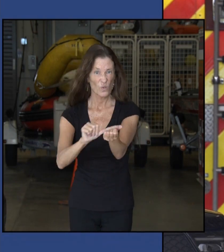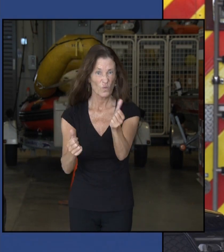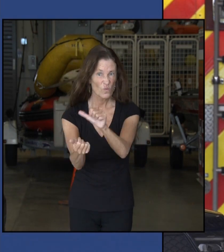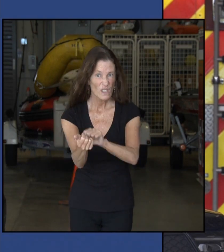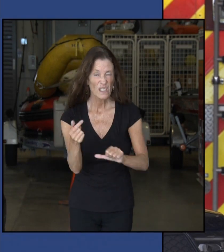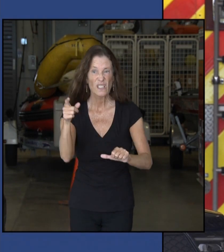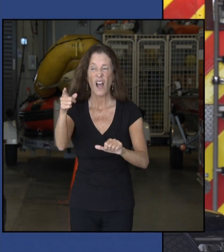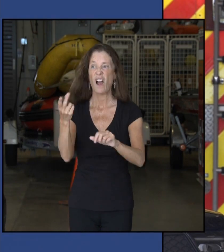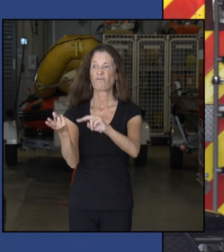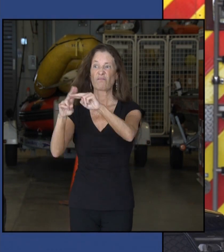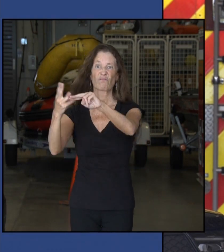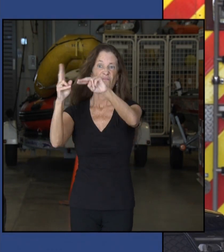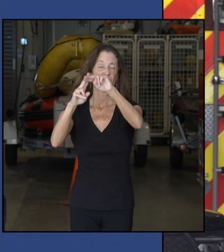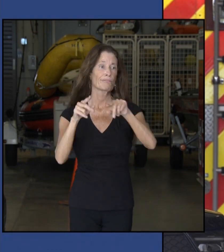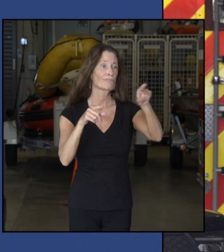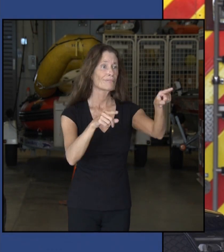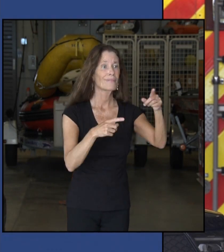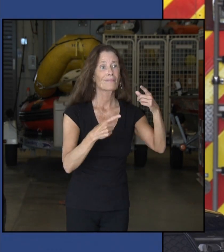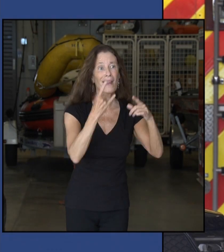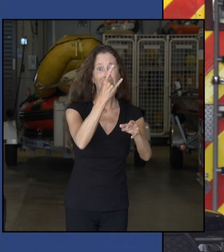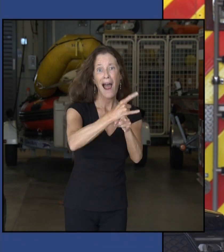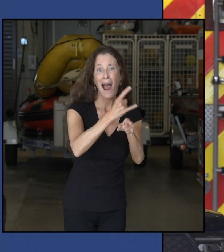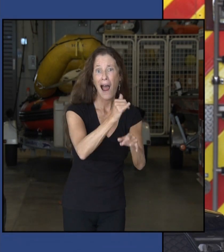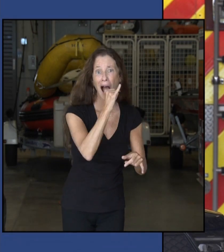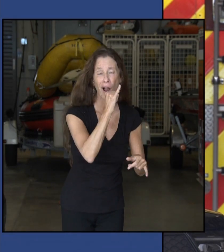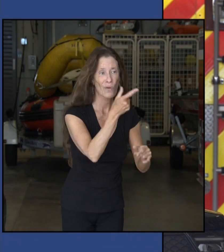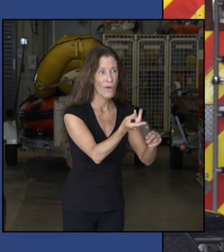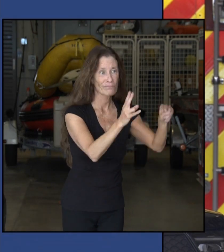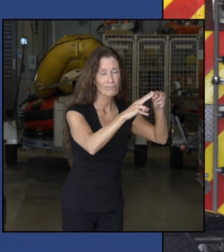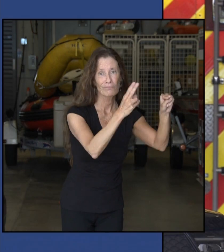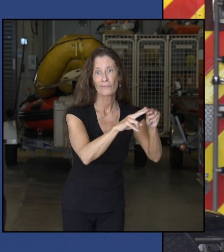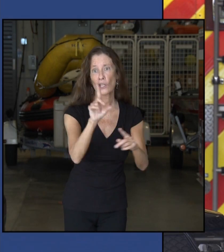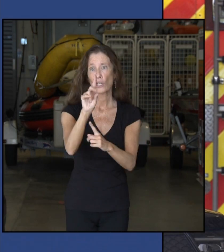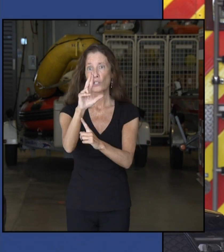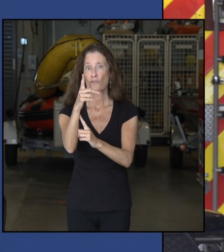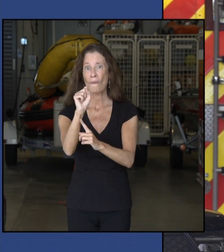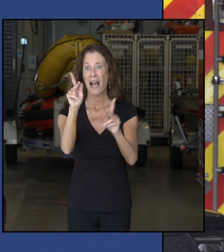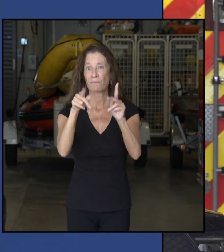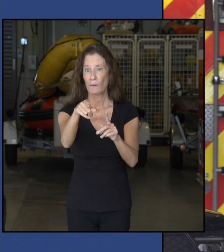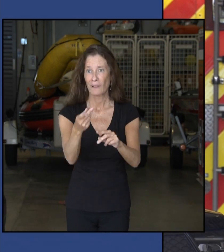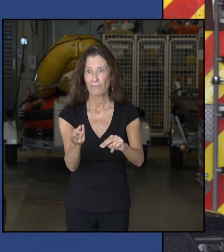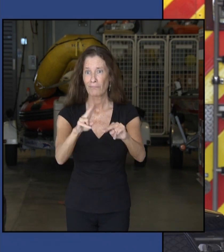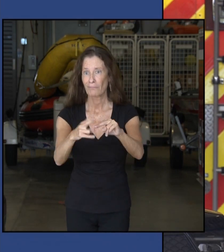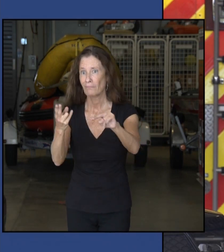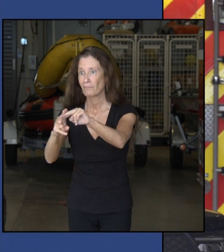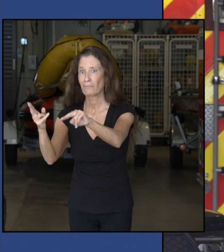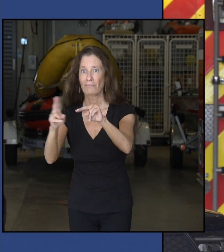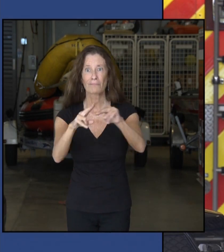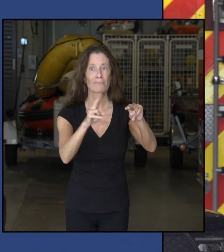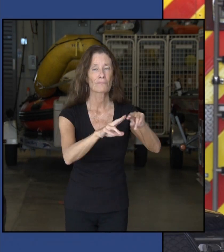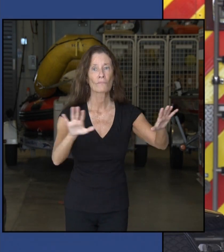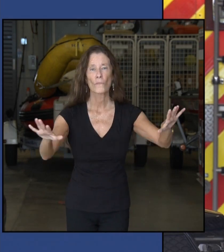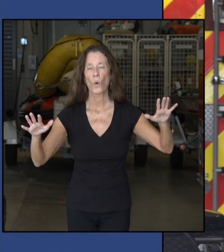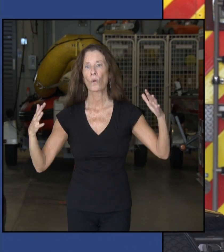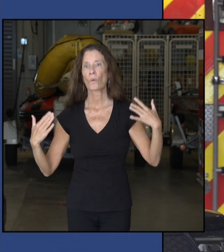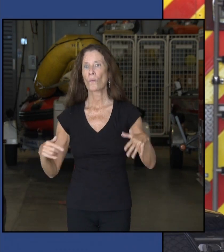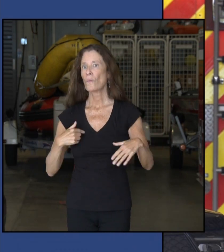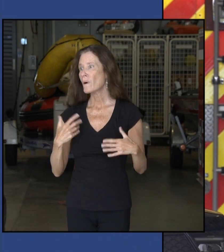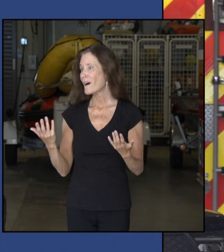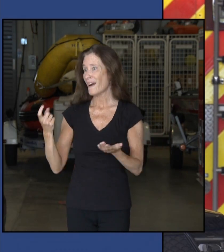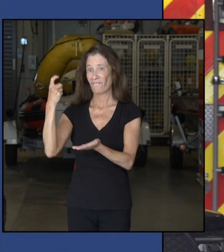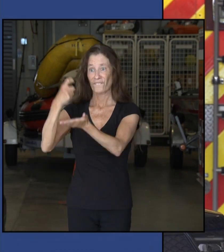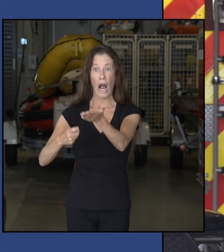cite or arrest our way out of this pandemic and its impact on Pennsylvanians. At the same time, however, the very real